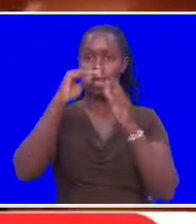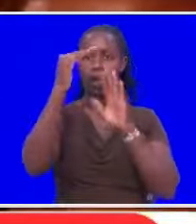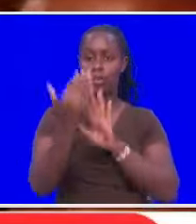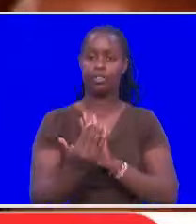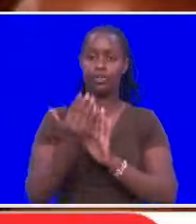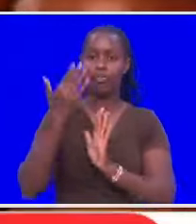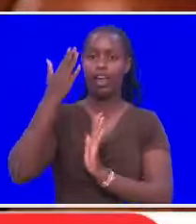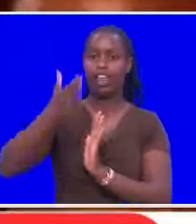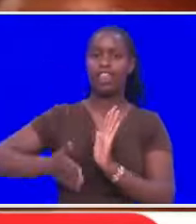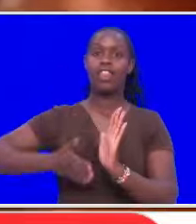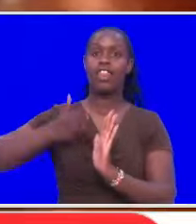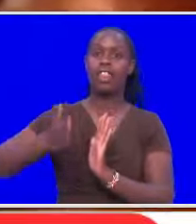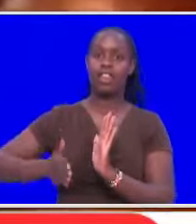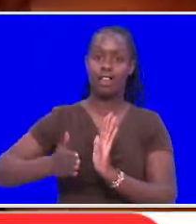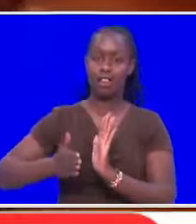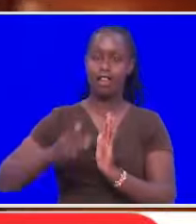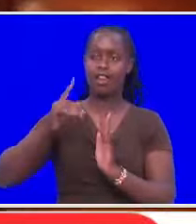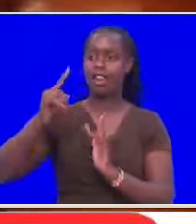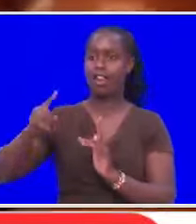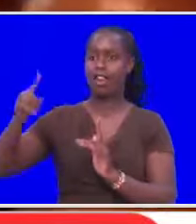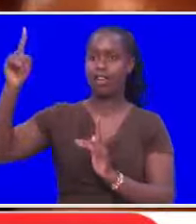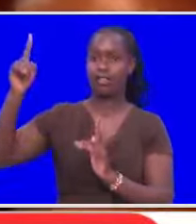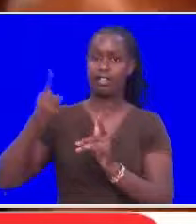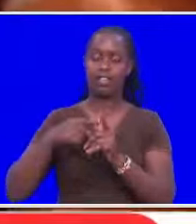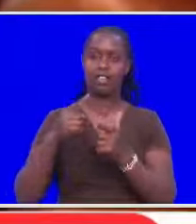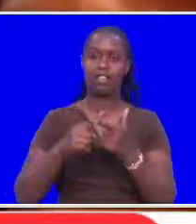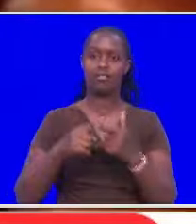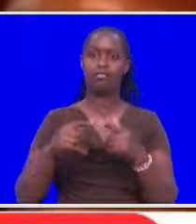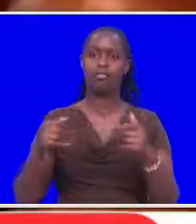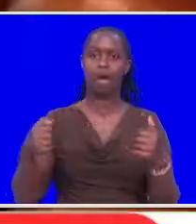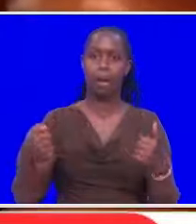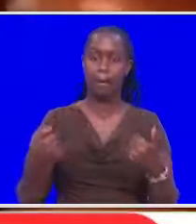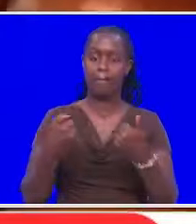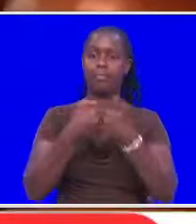Naivas Mall, it was able to hit